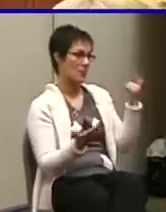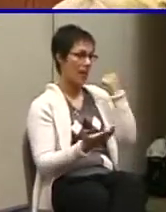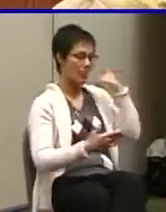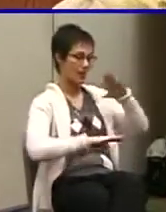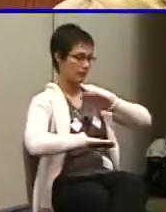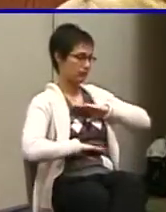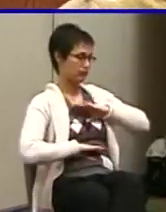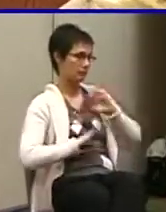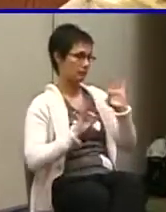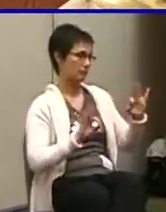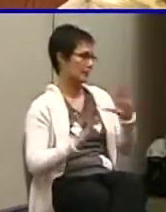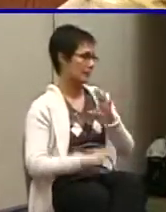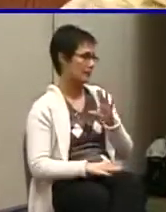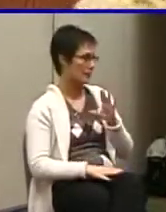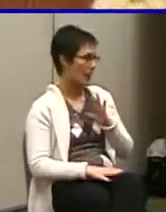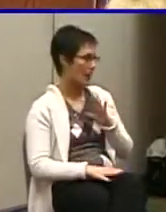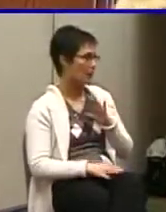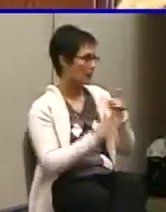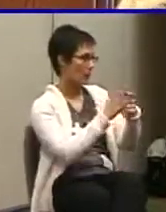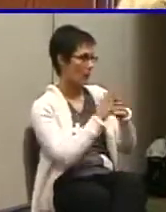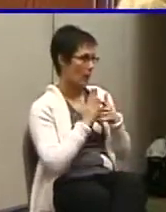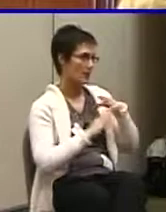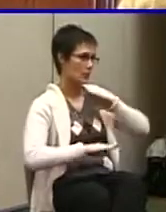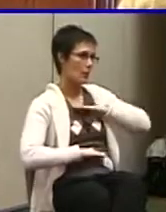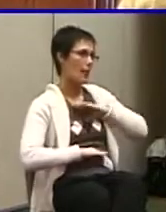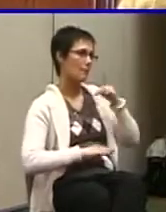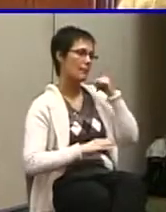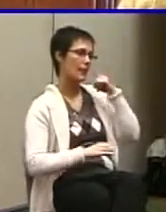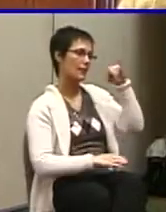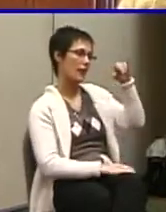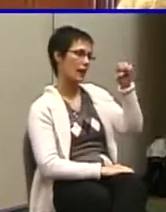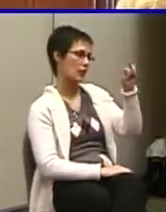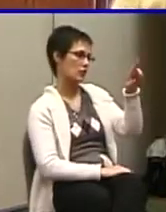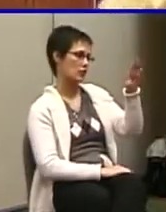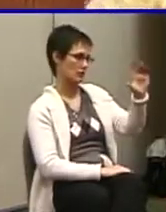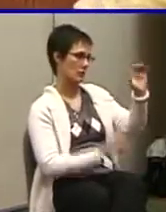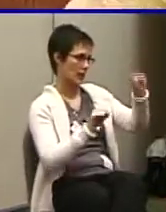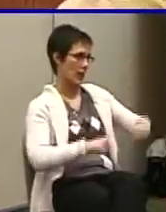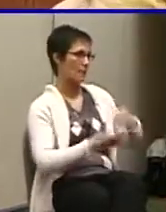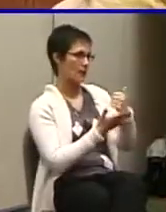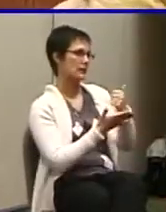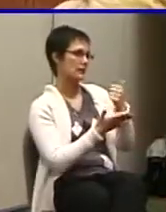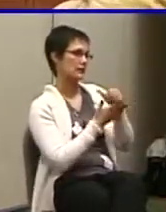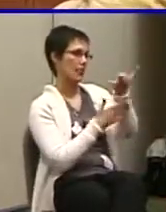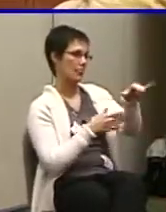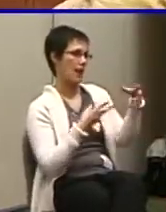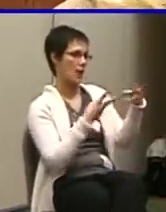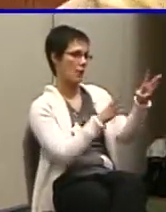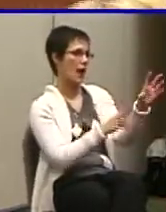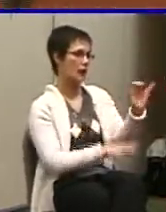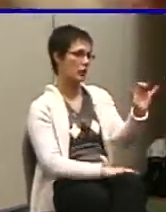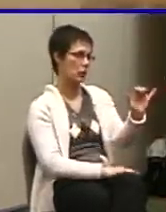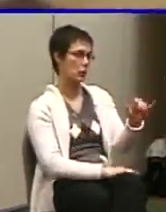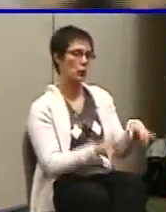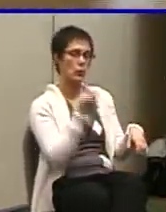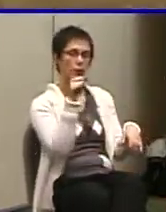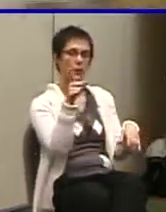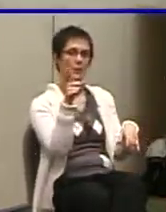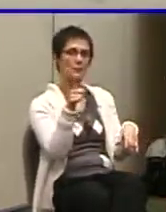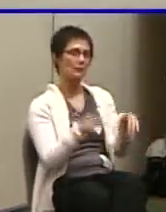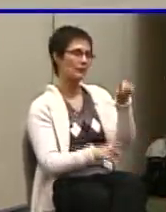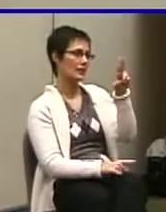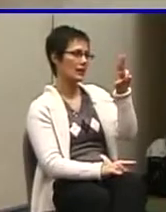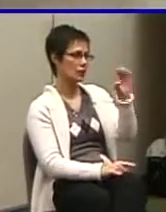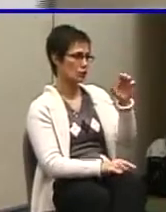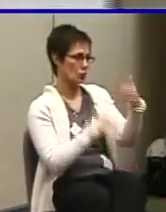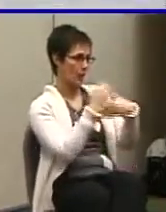a lot of schools and some people. So I think ISRC could be assisted in that way too. Actually, though, in due process hearings, they actually are being asked